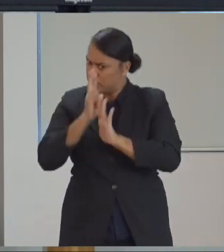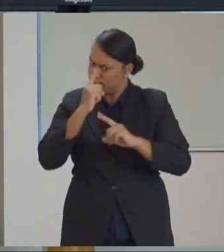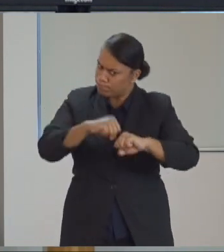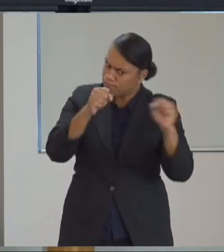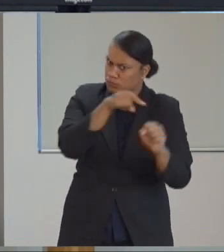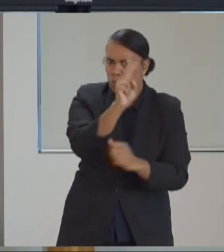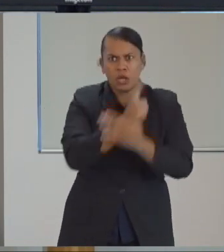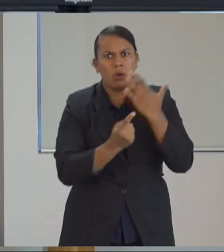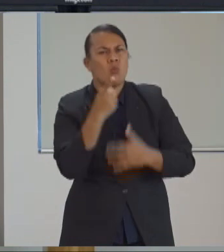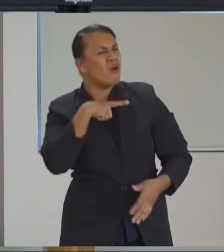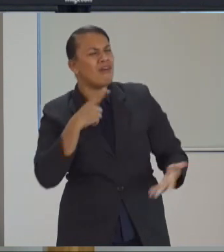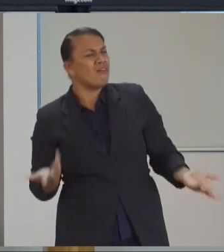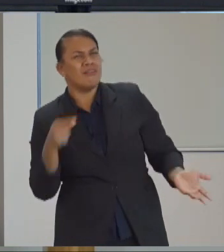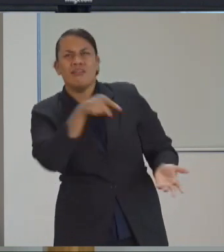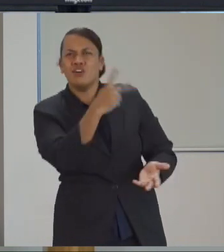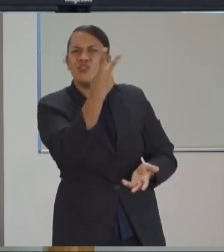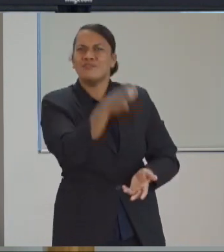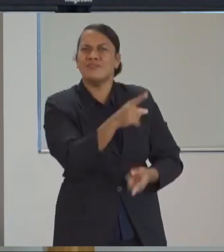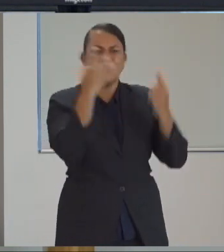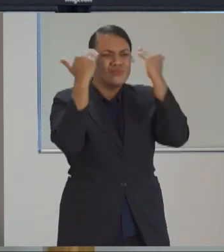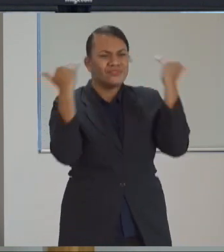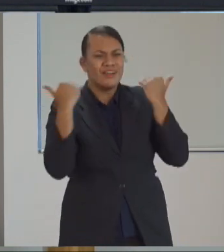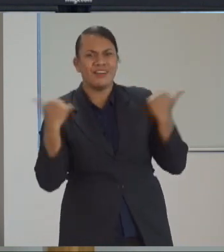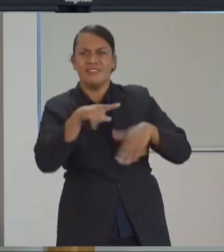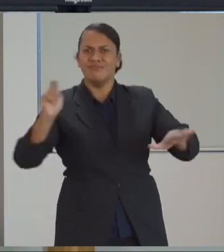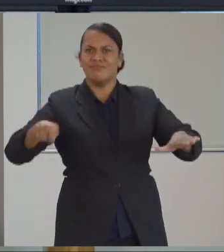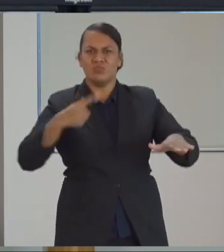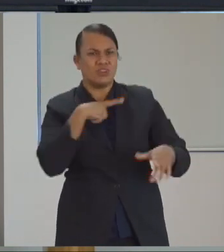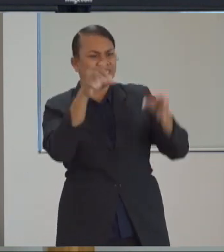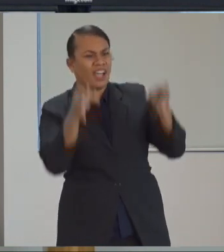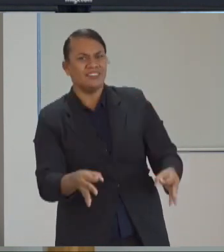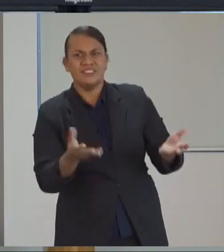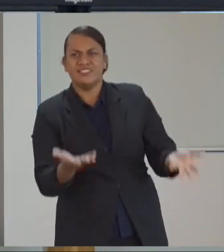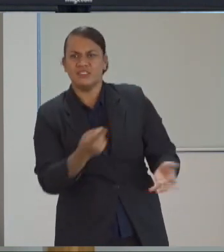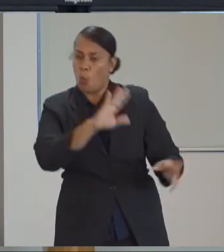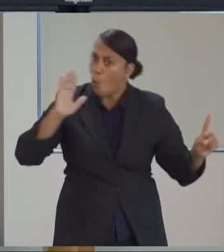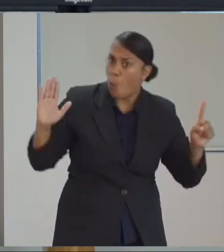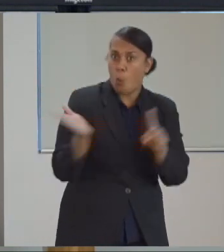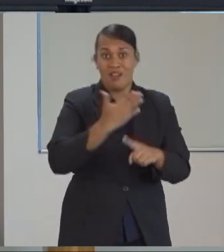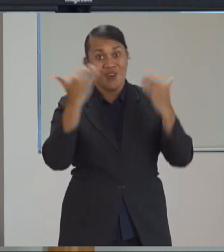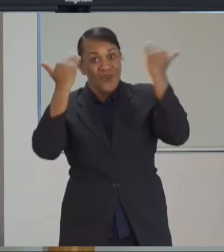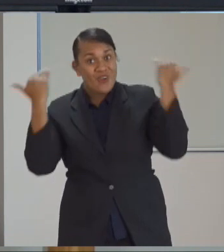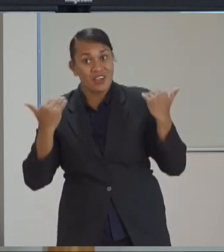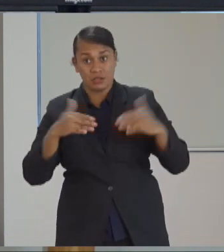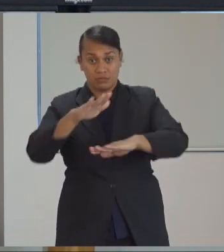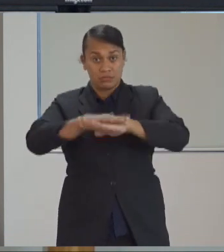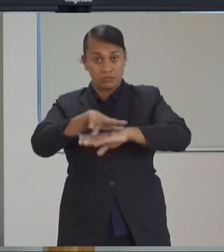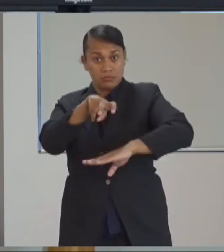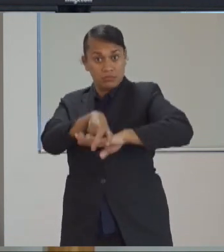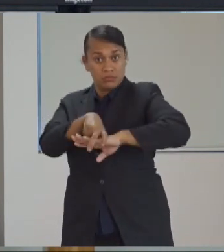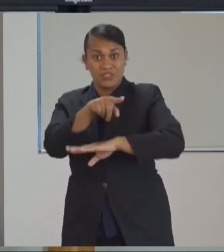this particular magistrate. Because as I've said, that all the other magistrates in Fiji have applied this law.